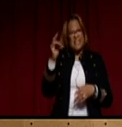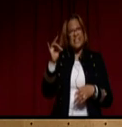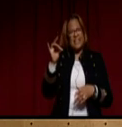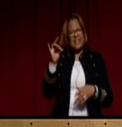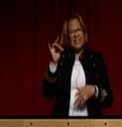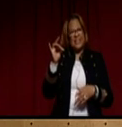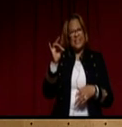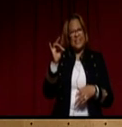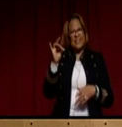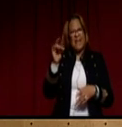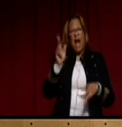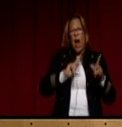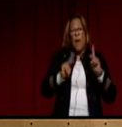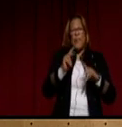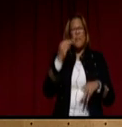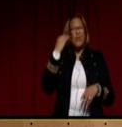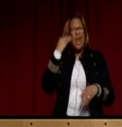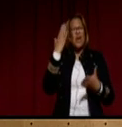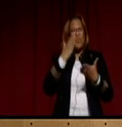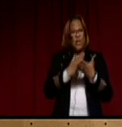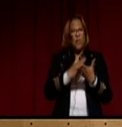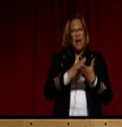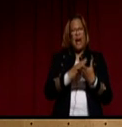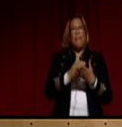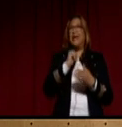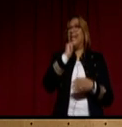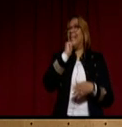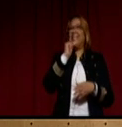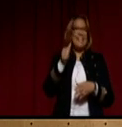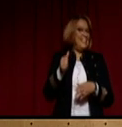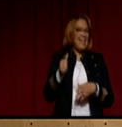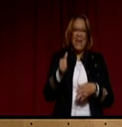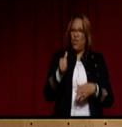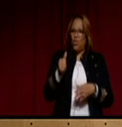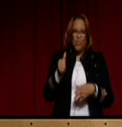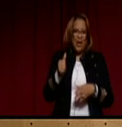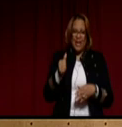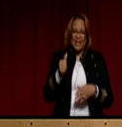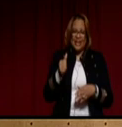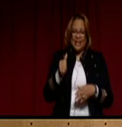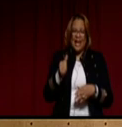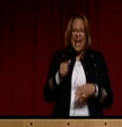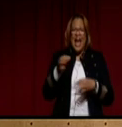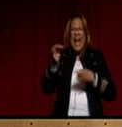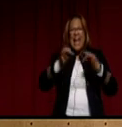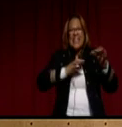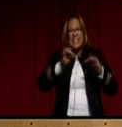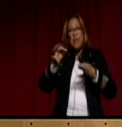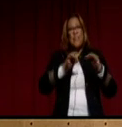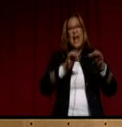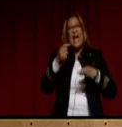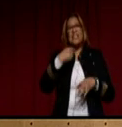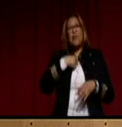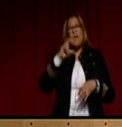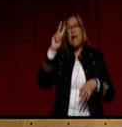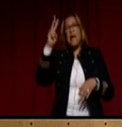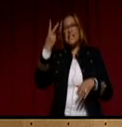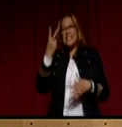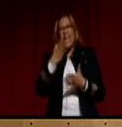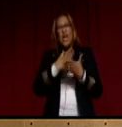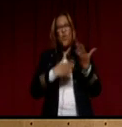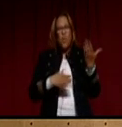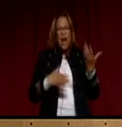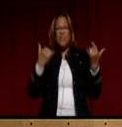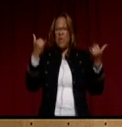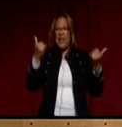1918, and people thought it went away, but it didn't go away. So explain to me about the second wave,